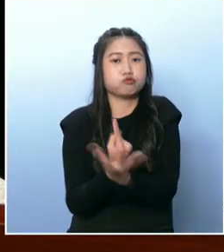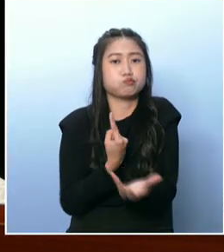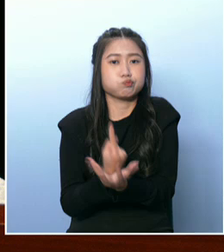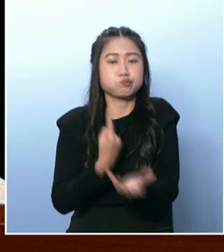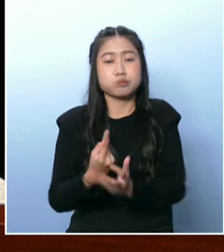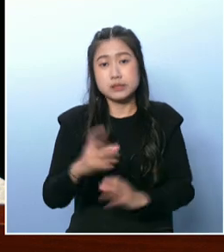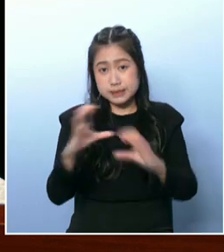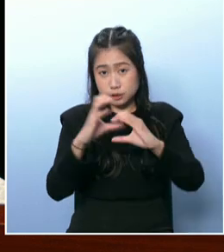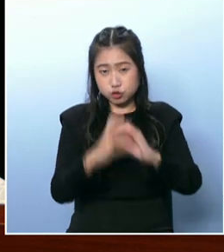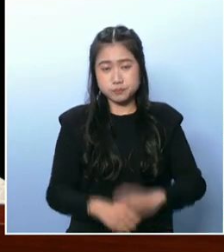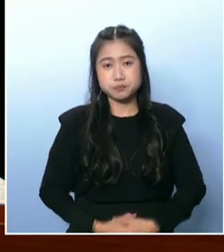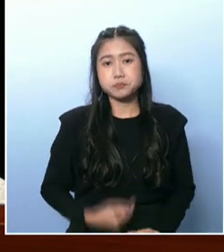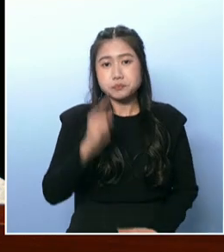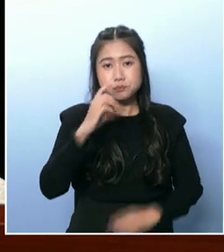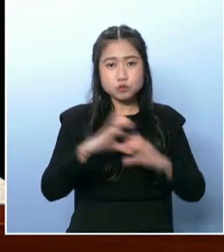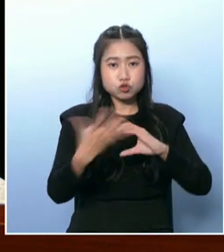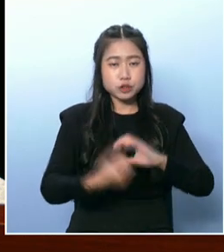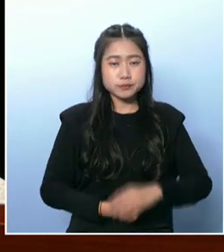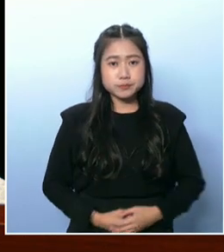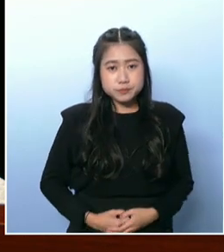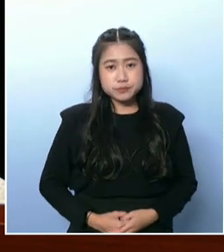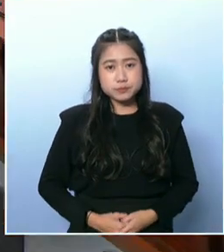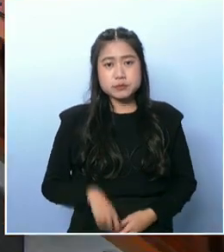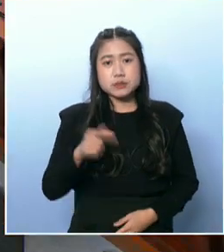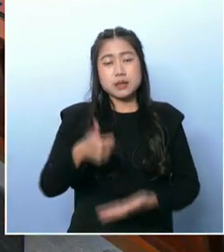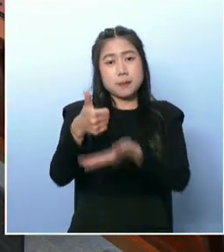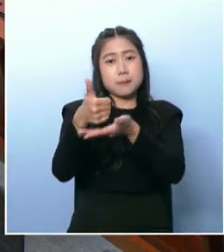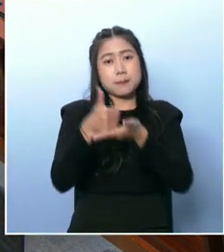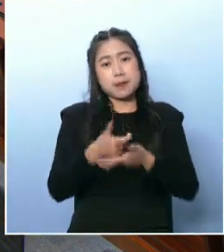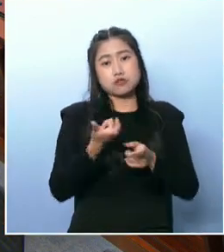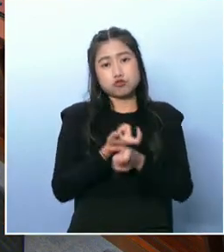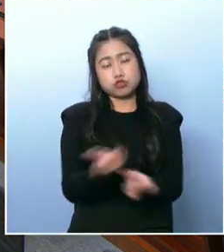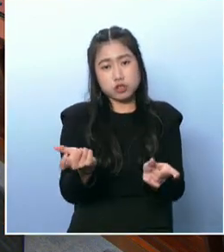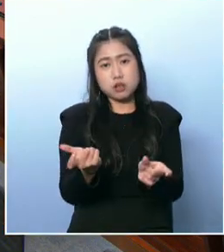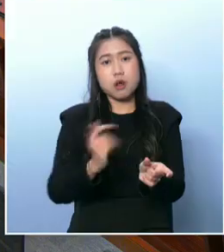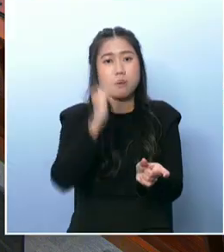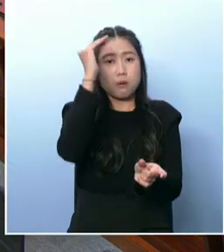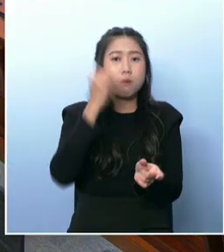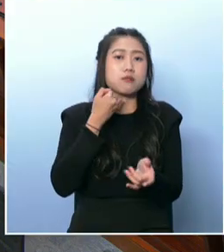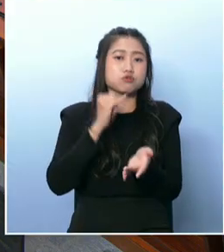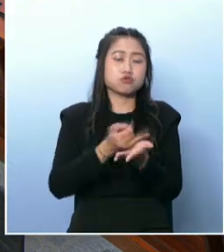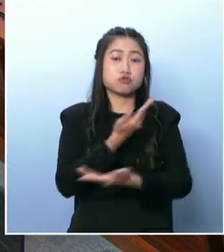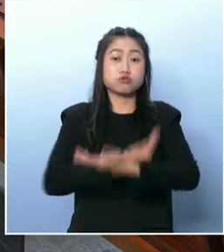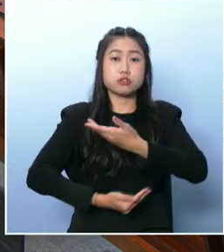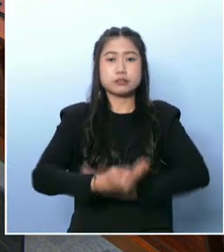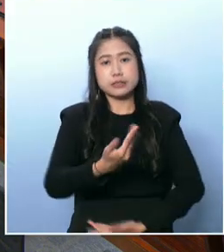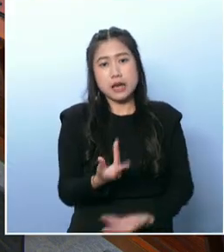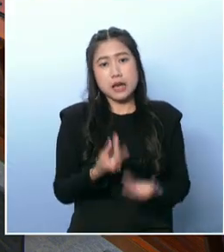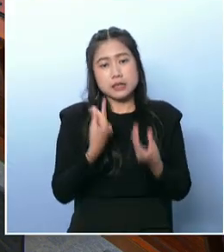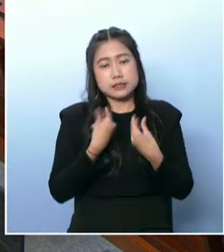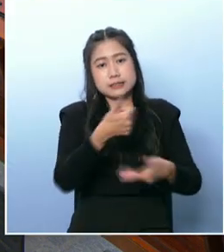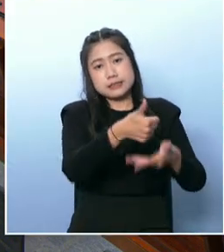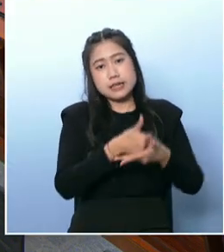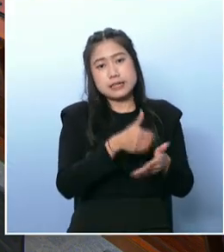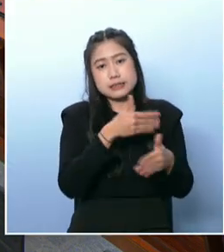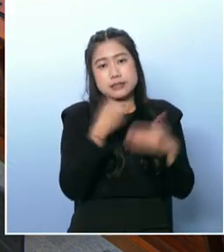encourage more people to participate in the labor force? SWD, The scheme on providing subsidy for higher